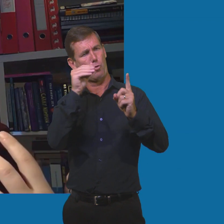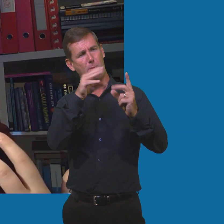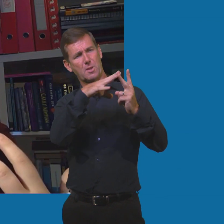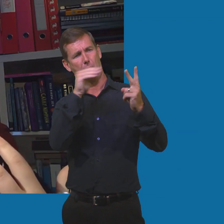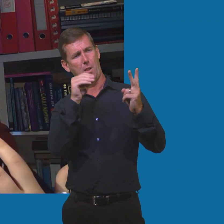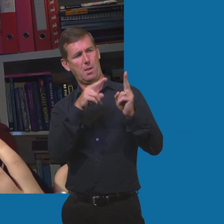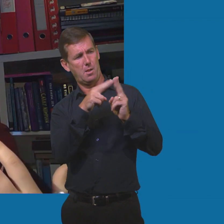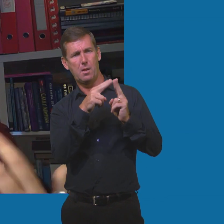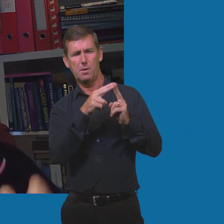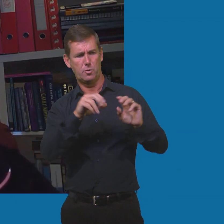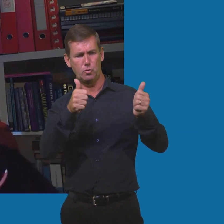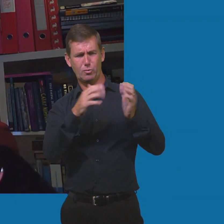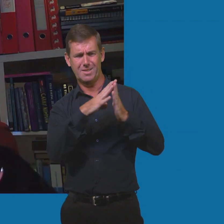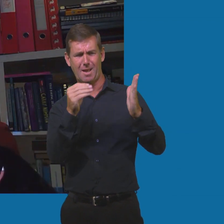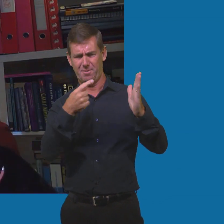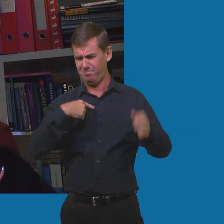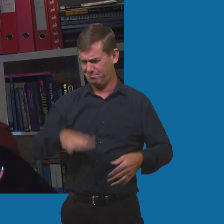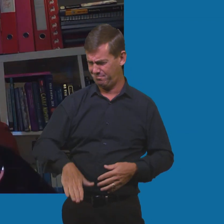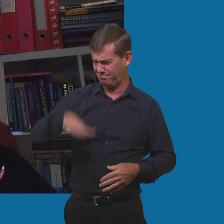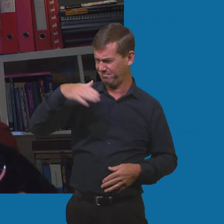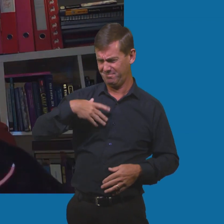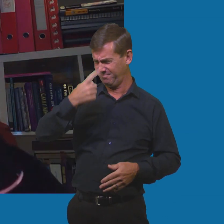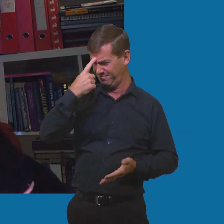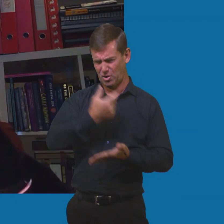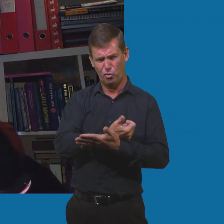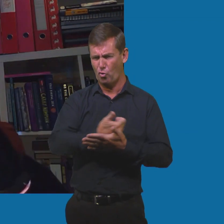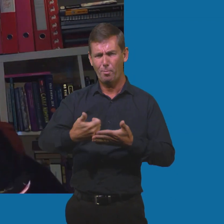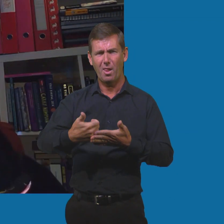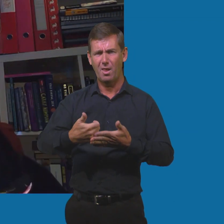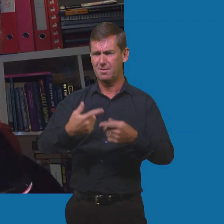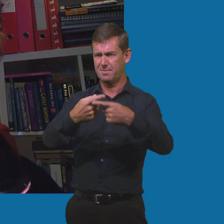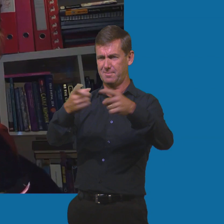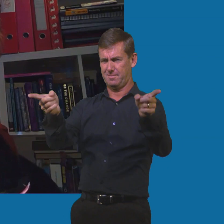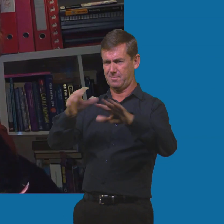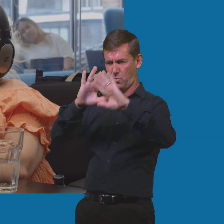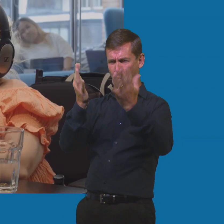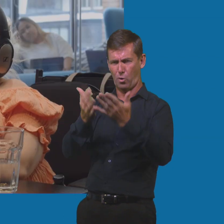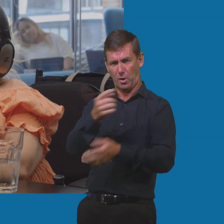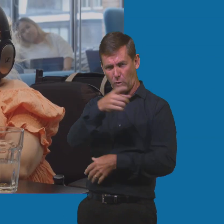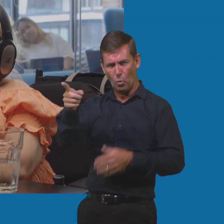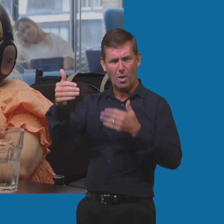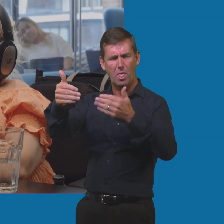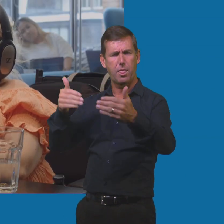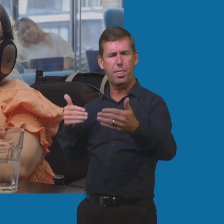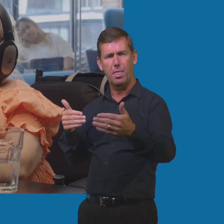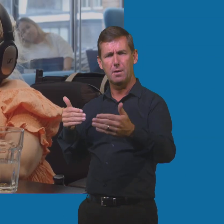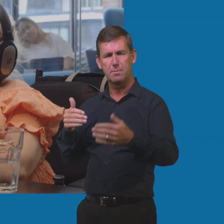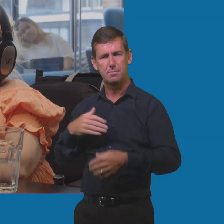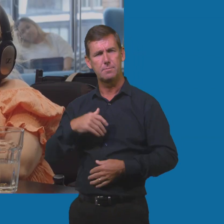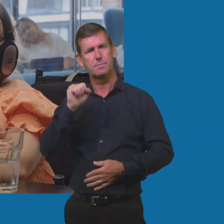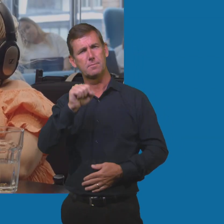meant that I just grew up going, of course this is completely normal. And it's the rest of the world that's really behind on this. What about your own dating